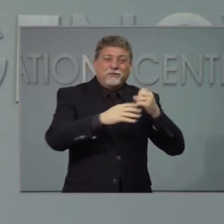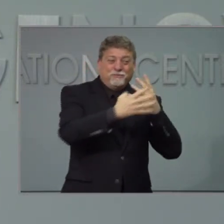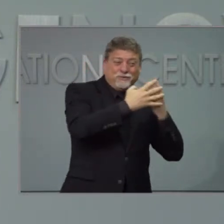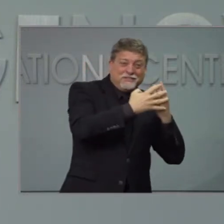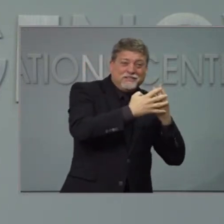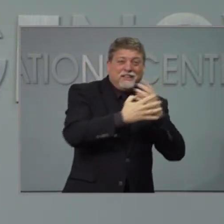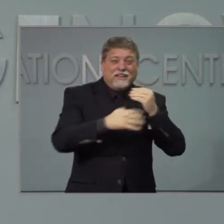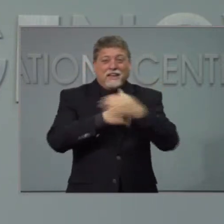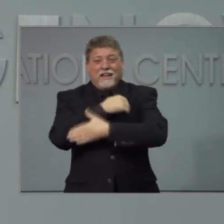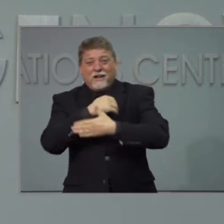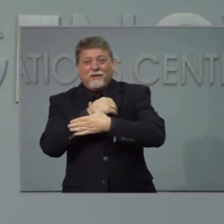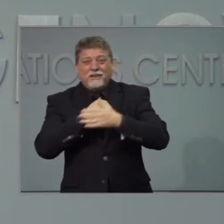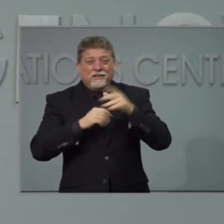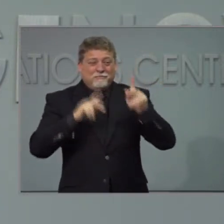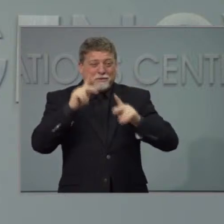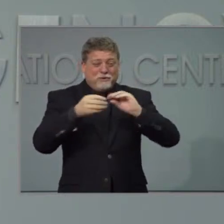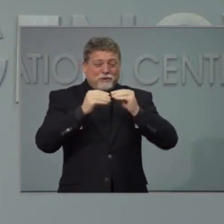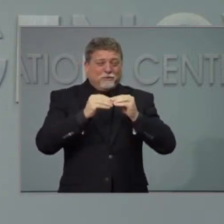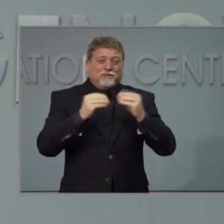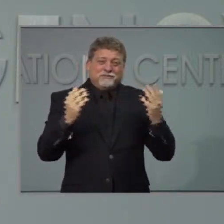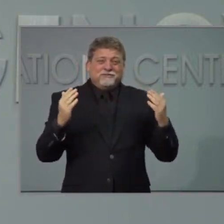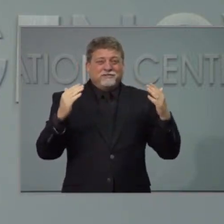well.